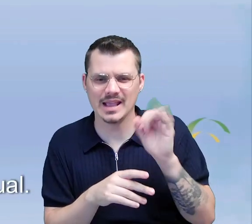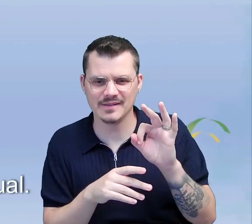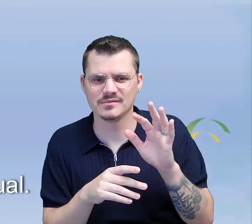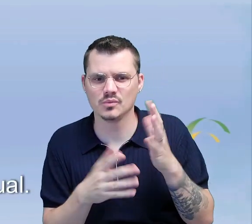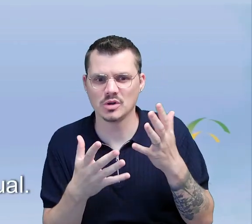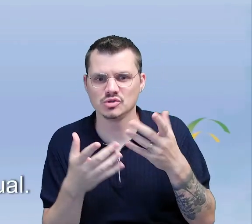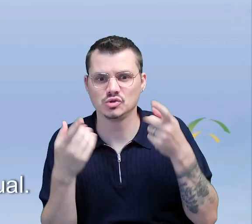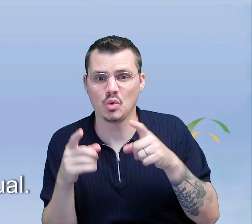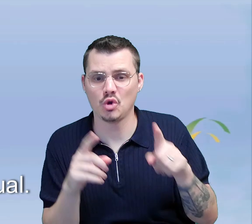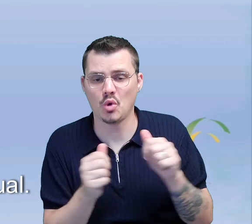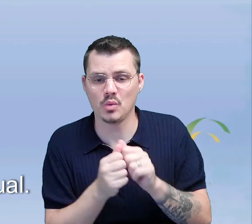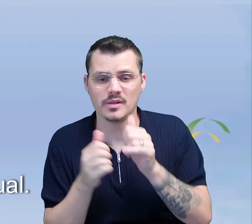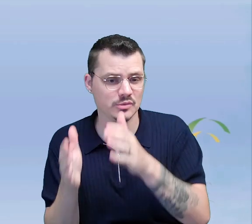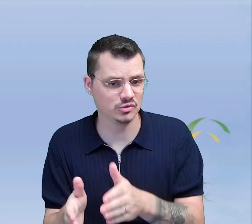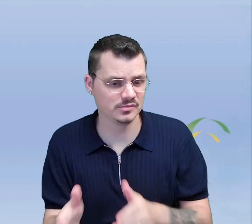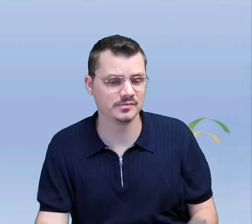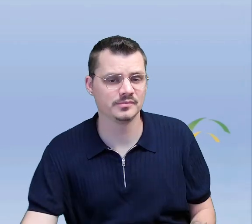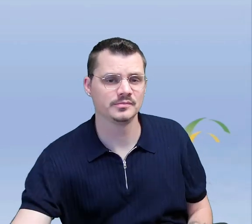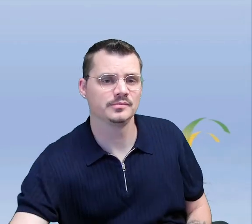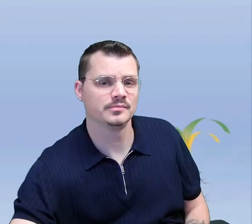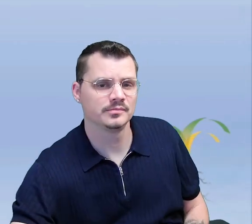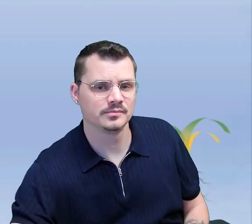if it's going on with the given individual.